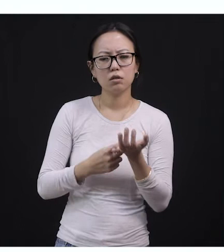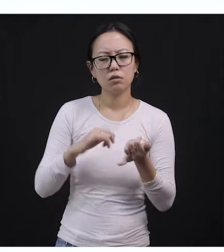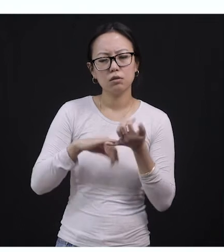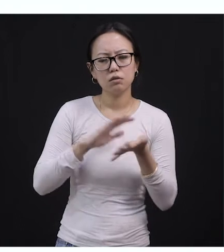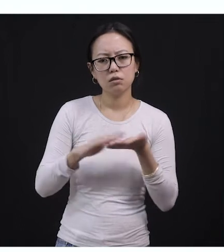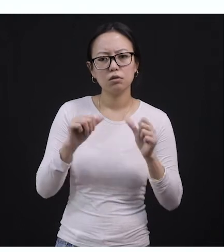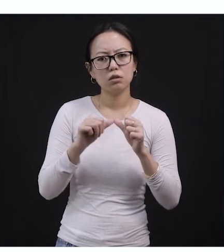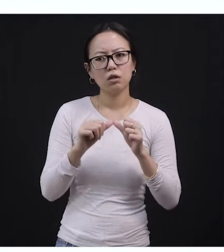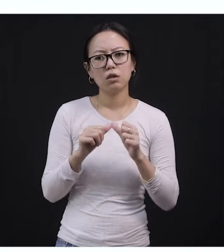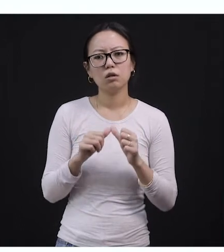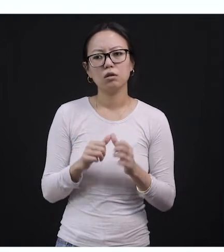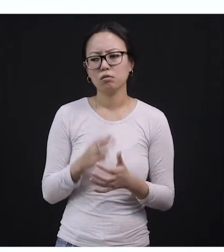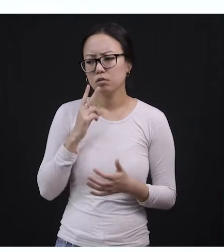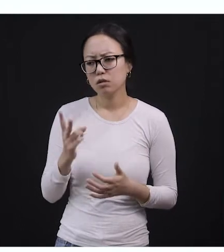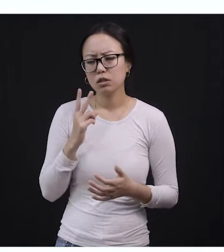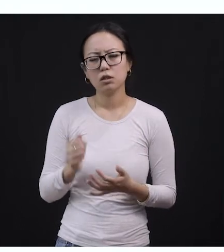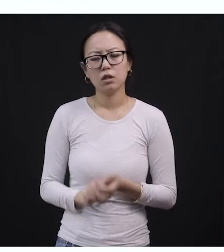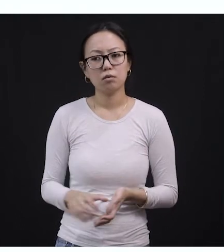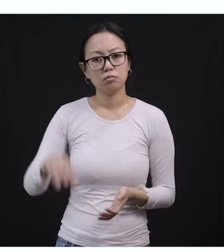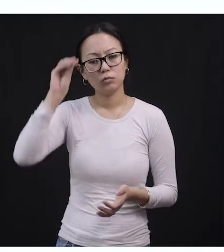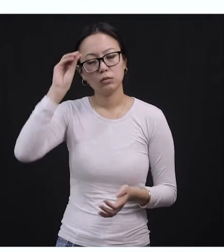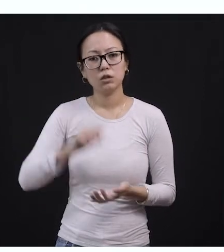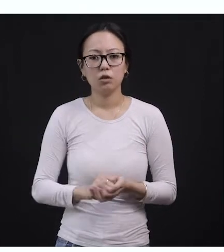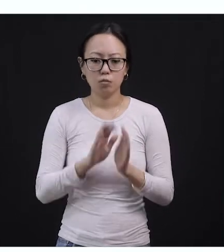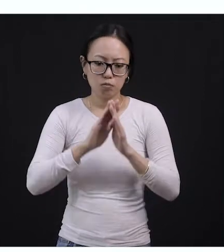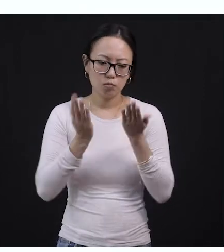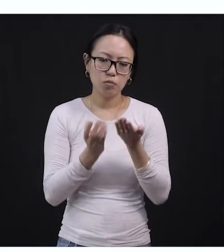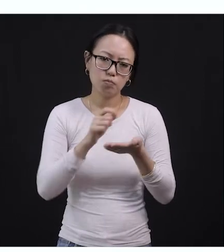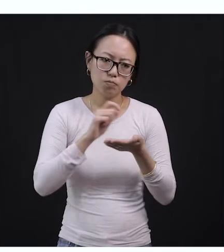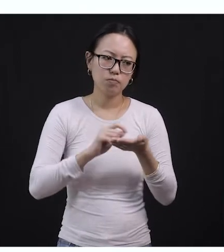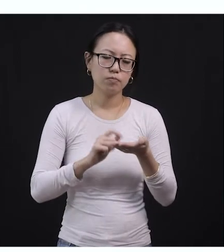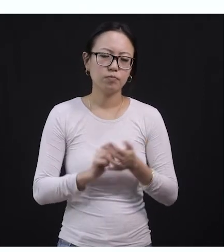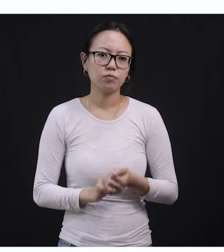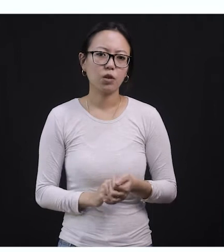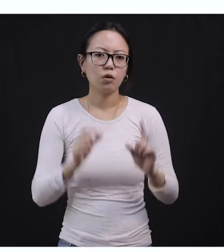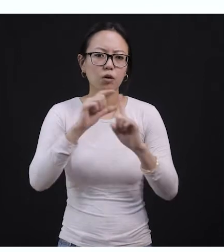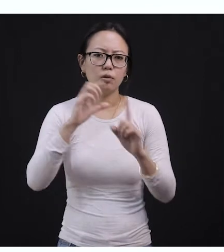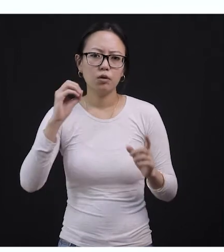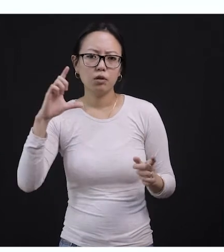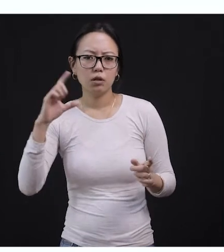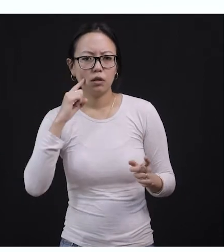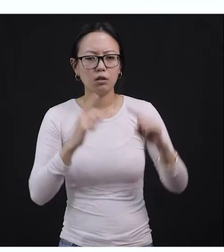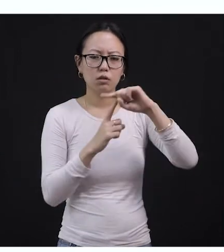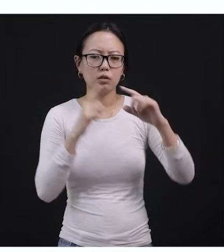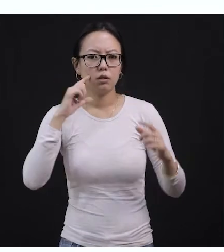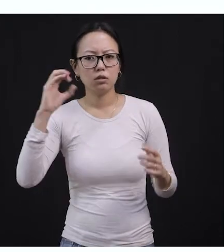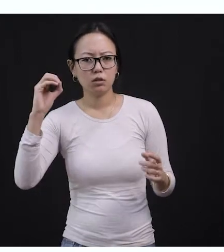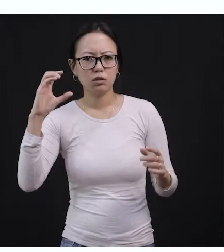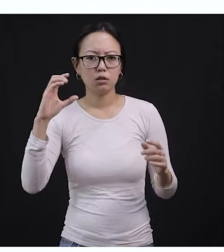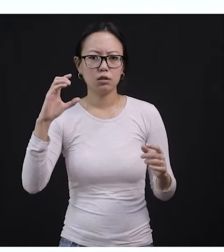about him in the book. Okay, so he wrote about the political, social and